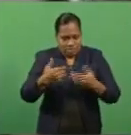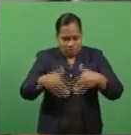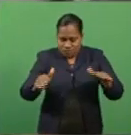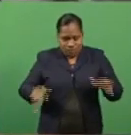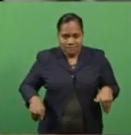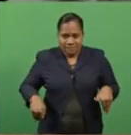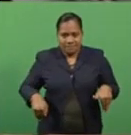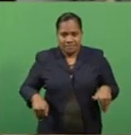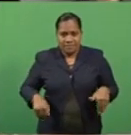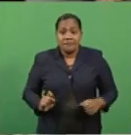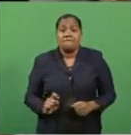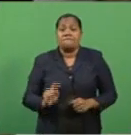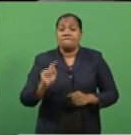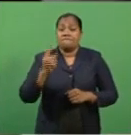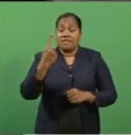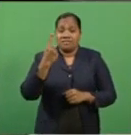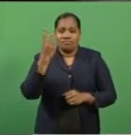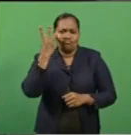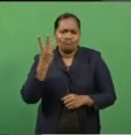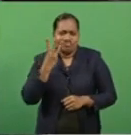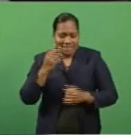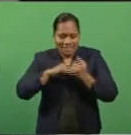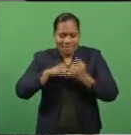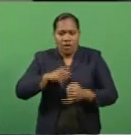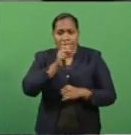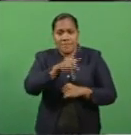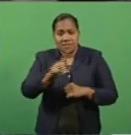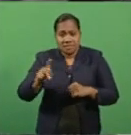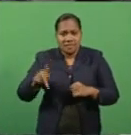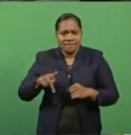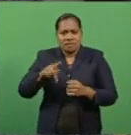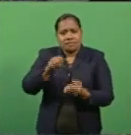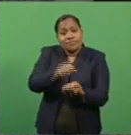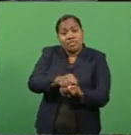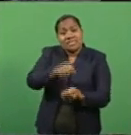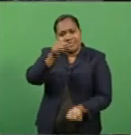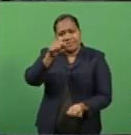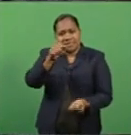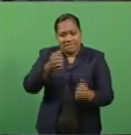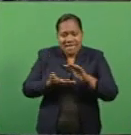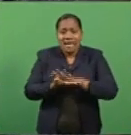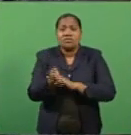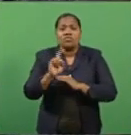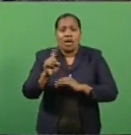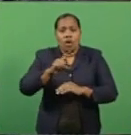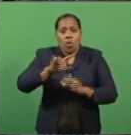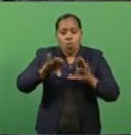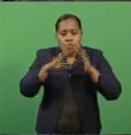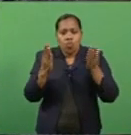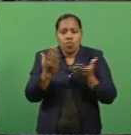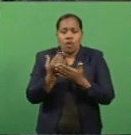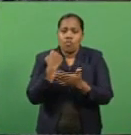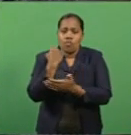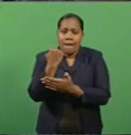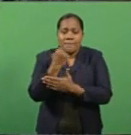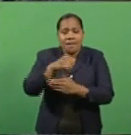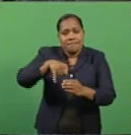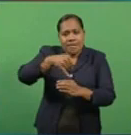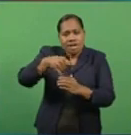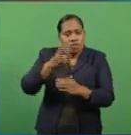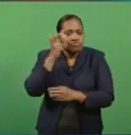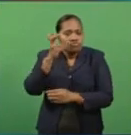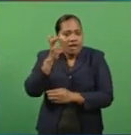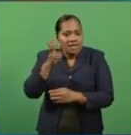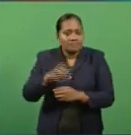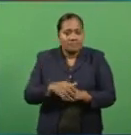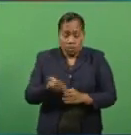is the first female in the South Pacific to be certified under the World Rugby Medical Training Course, and she says she is